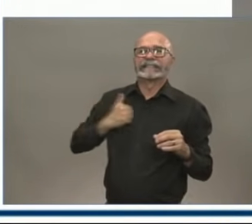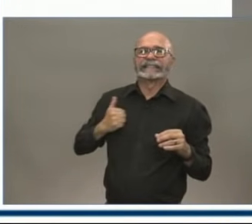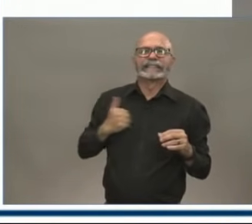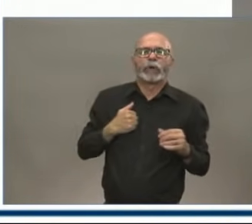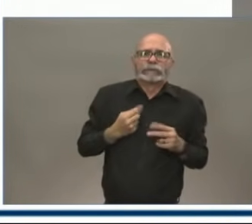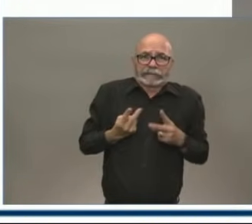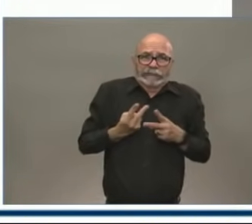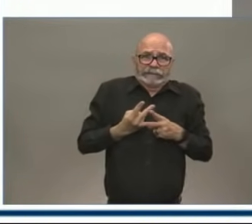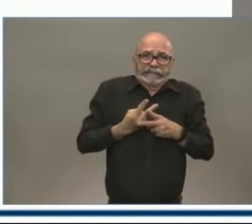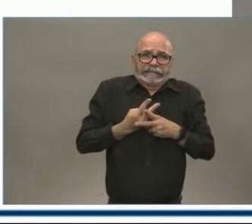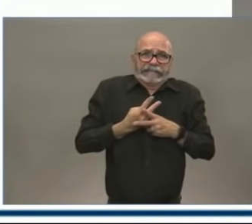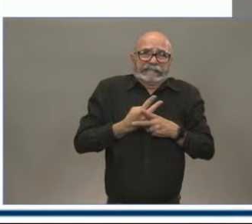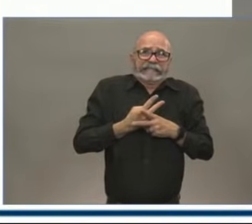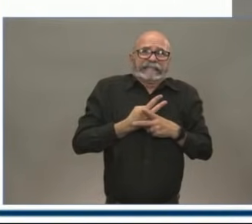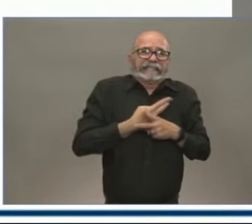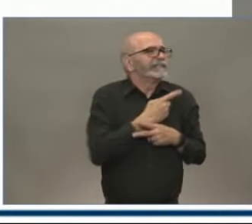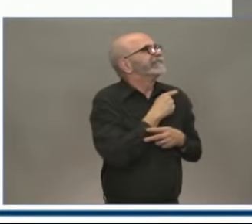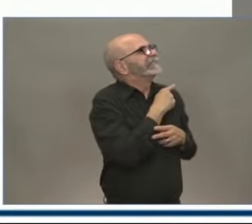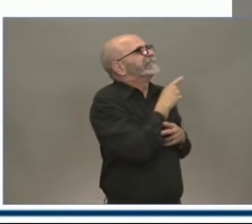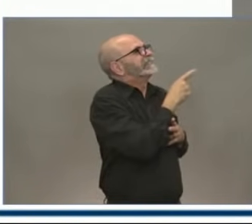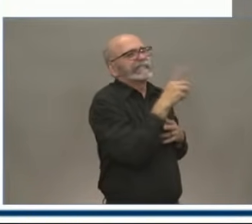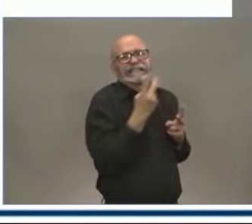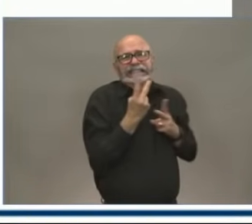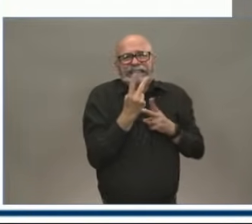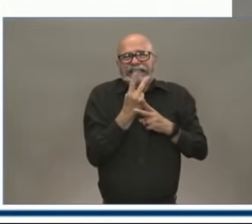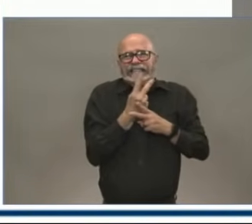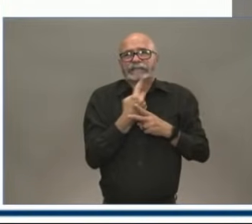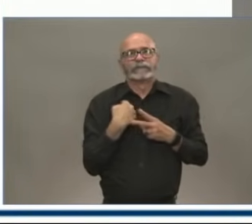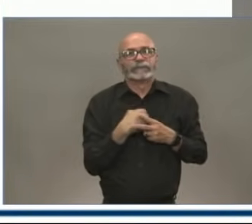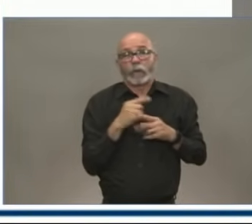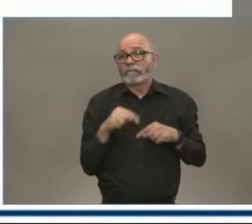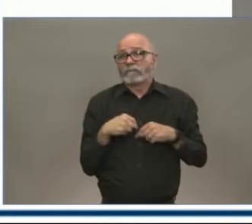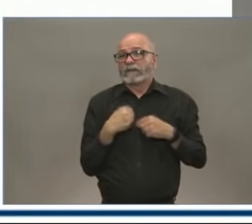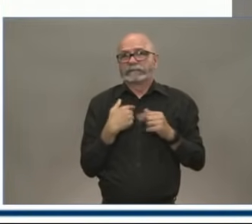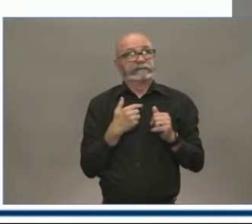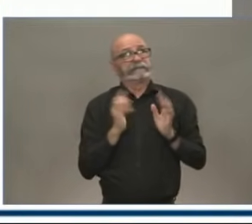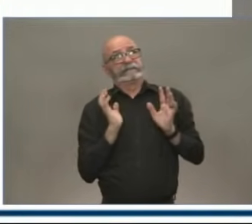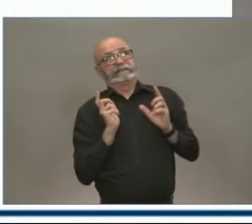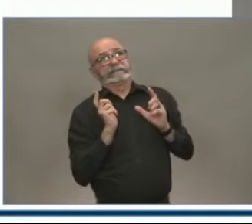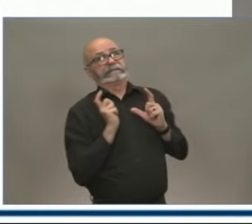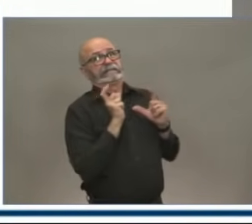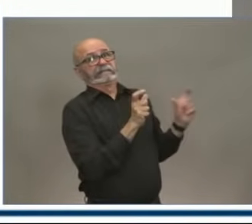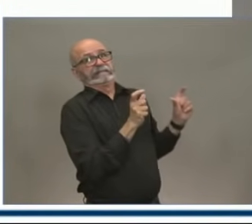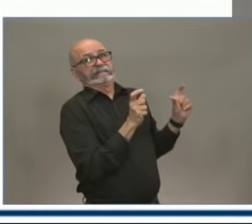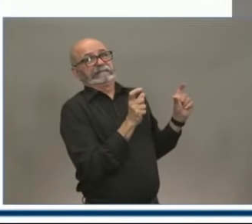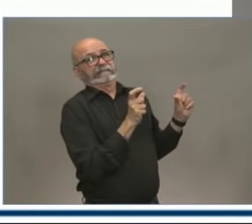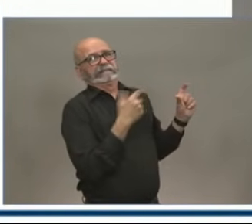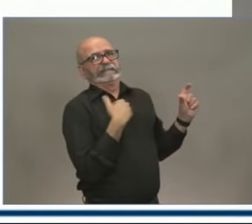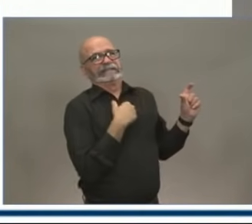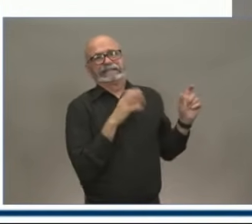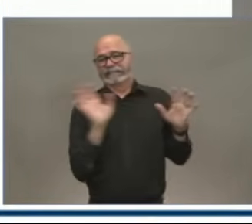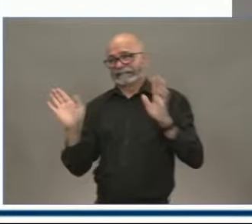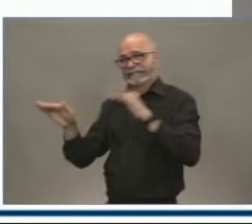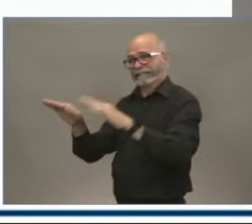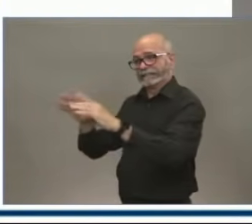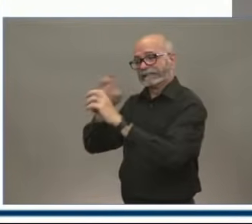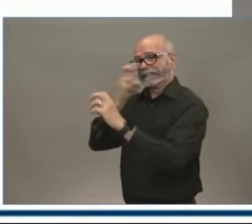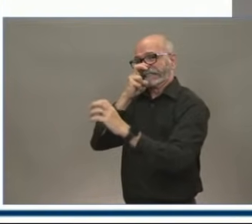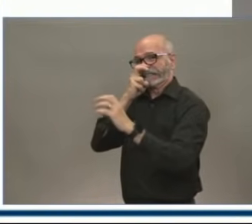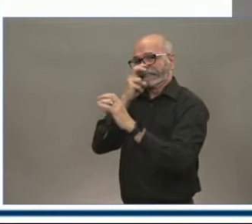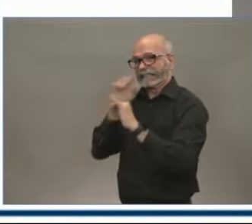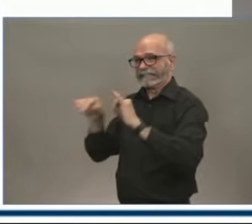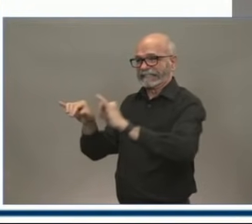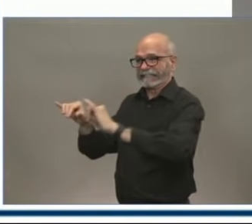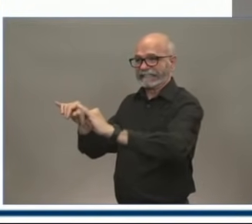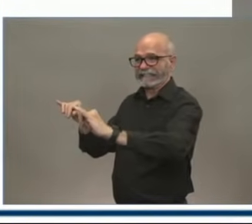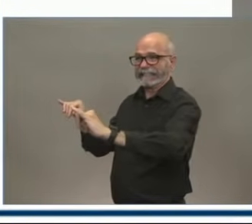pressures on our healthcare system. So far, we've avoided that, and why we're acting so strongly, so quickly, is to keep it